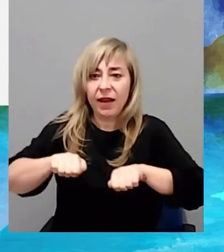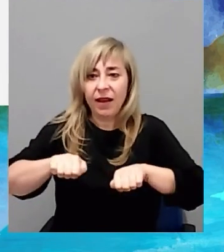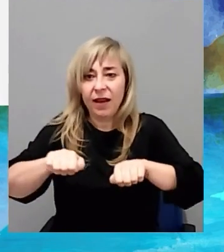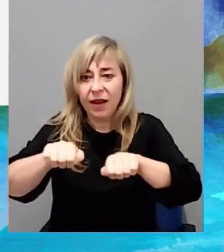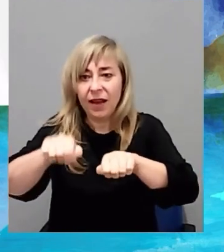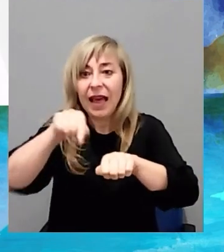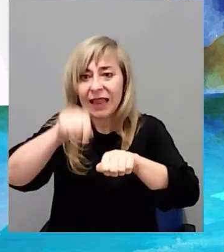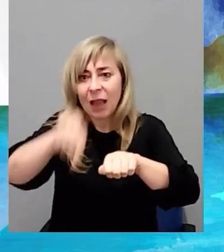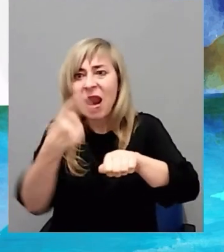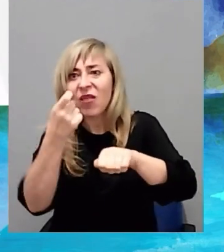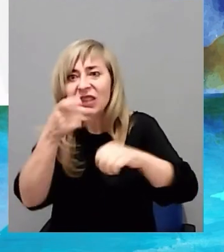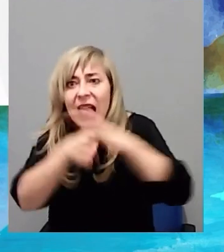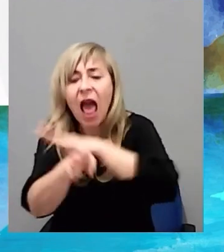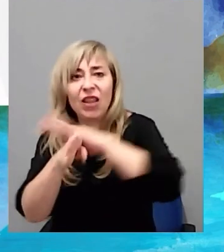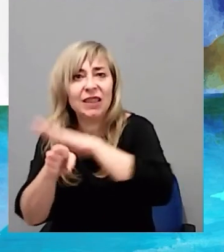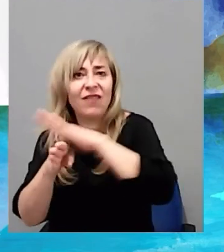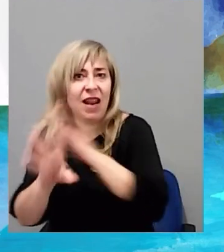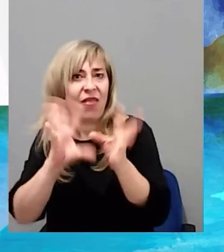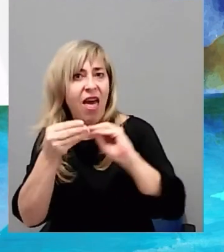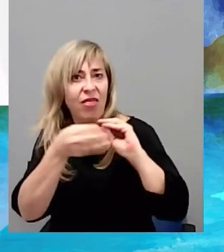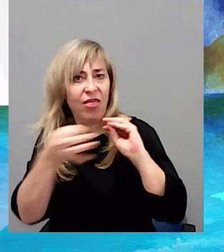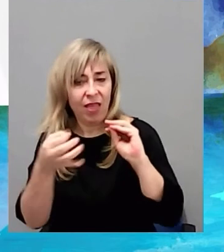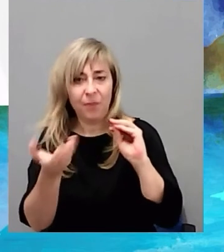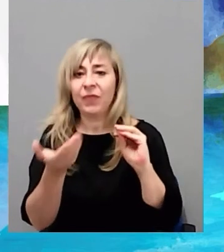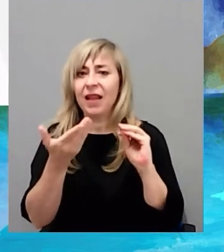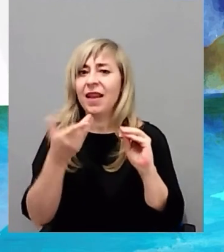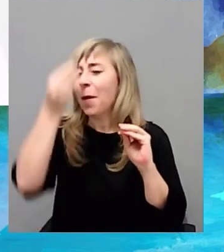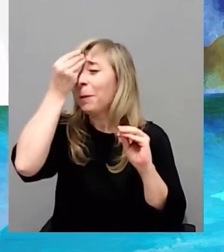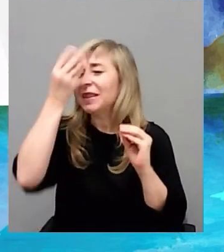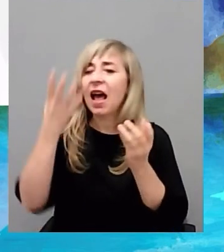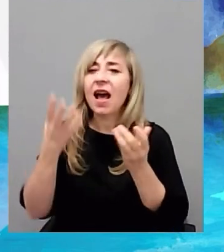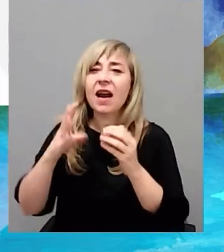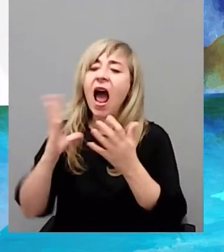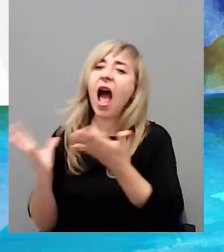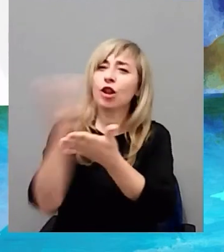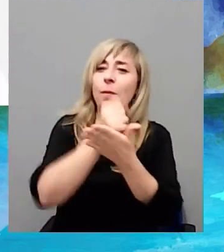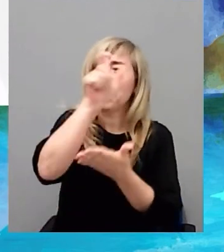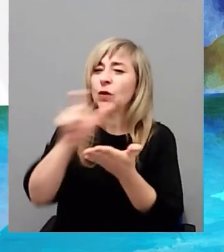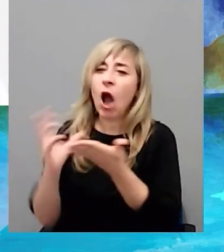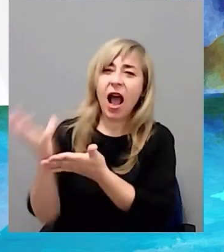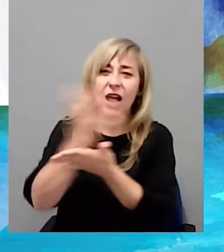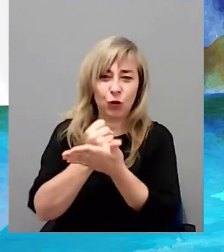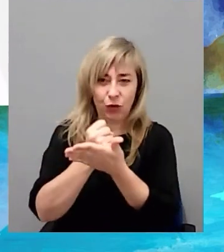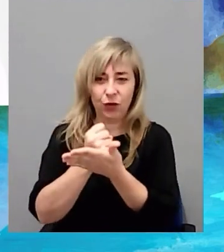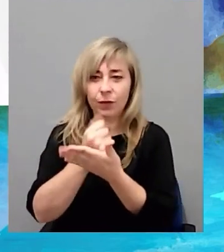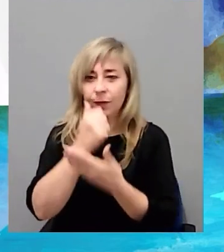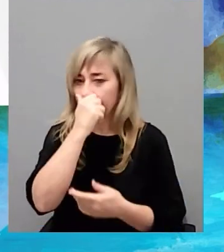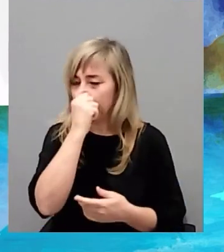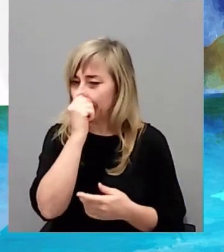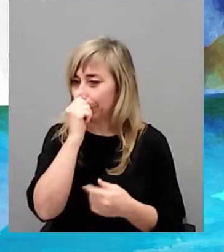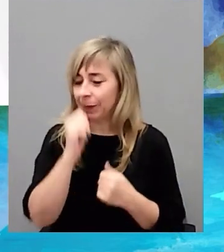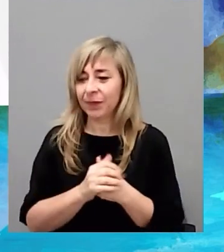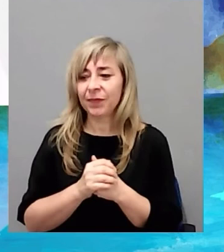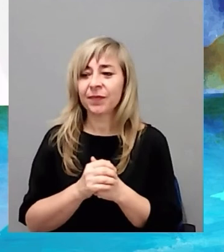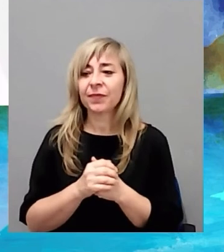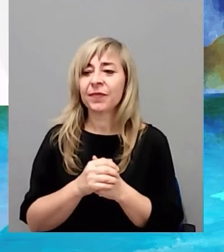our frames of reference are based on the use, not on the norms, which change from a country